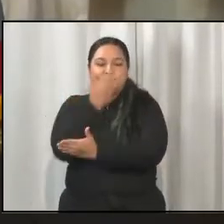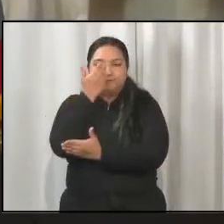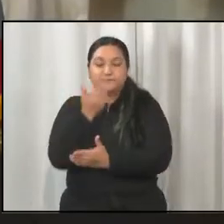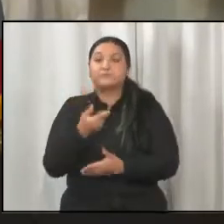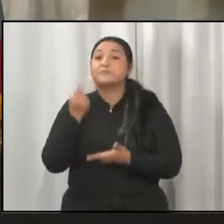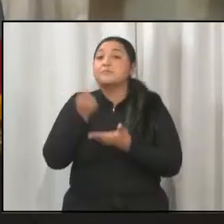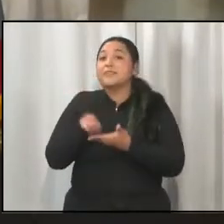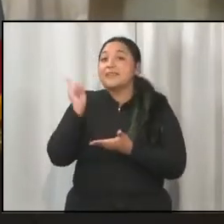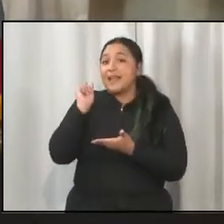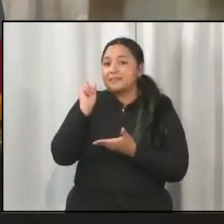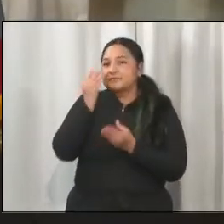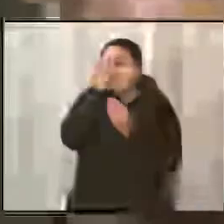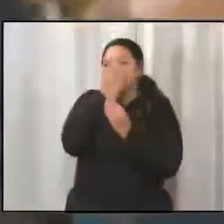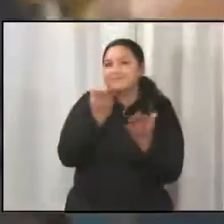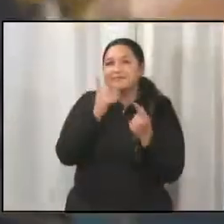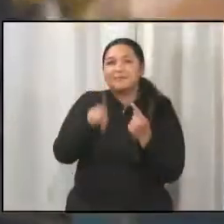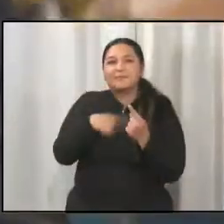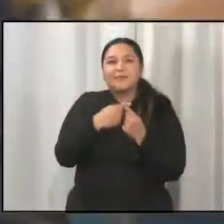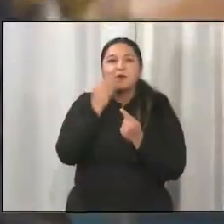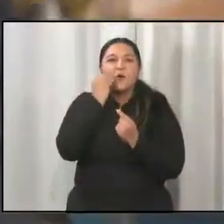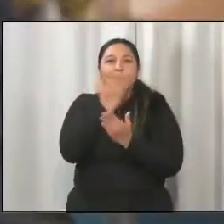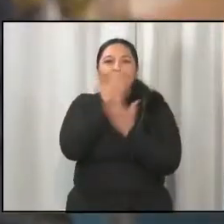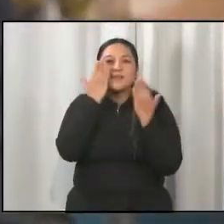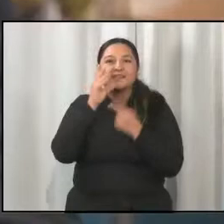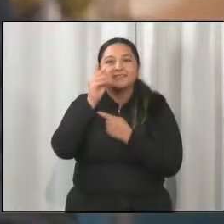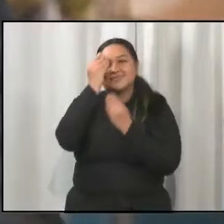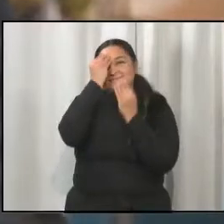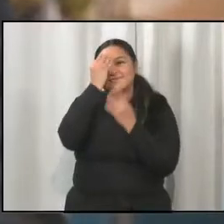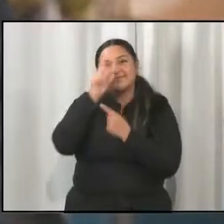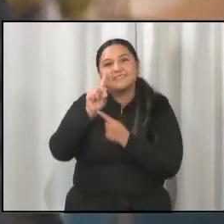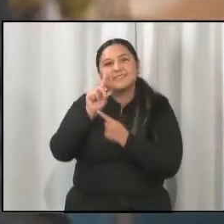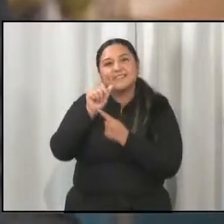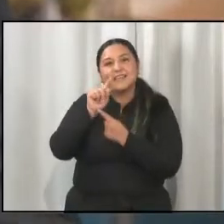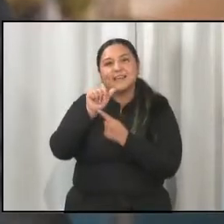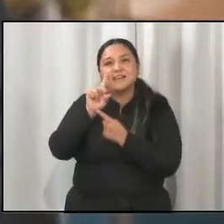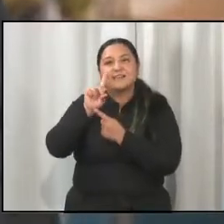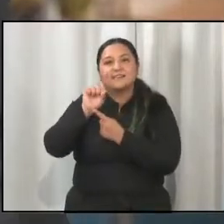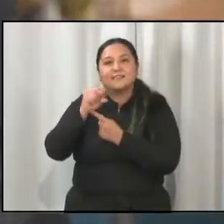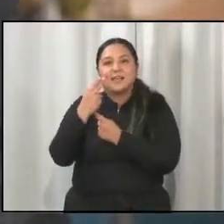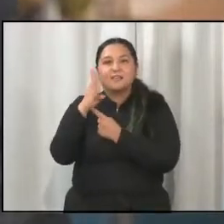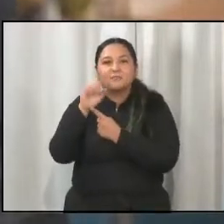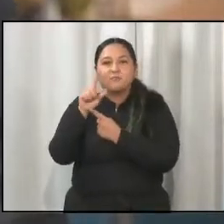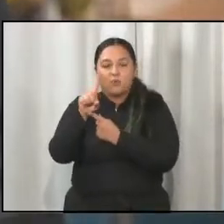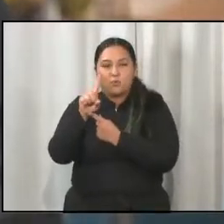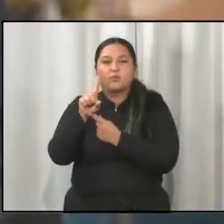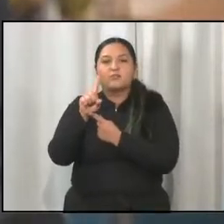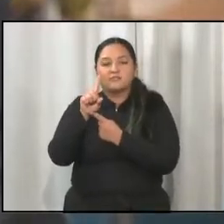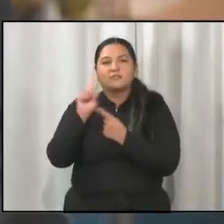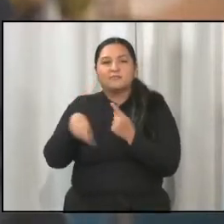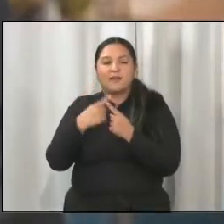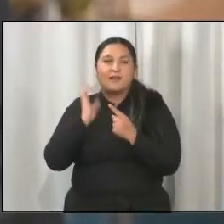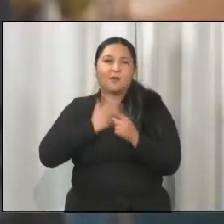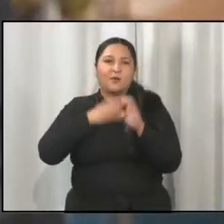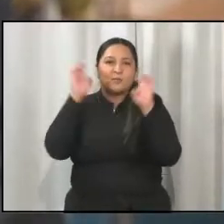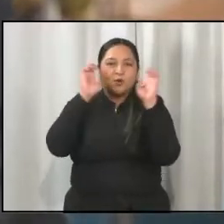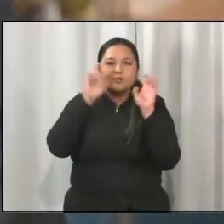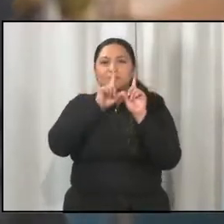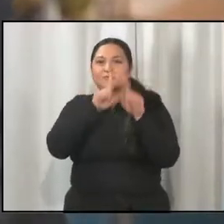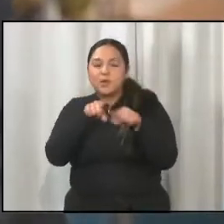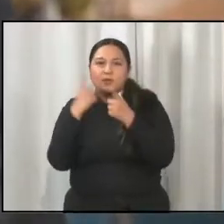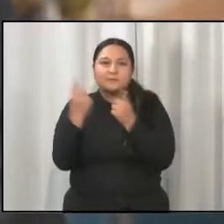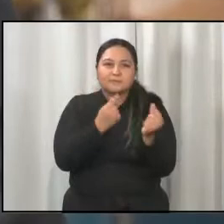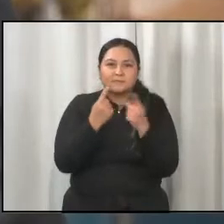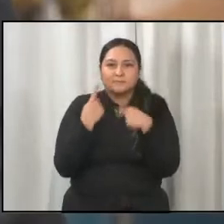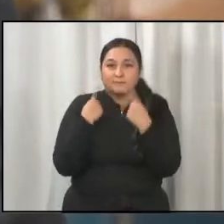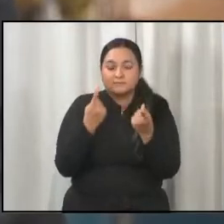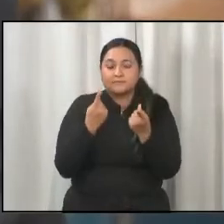Beach Homelessness Data Dashboard and highlighted some data important to our emergency response. As a reminder, the dashboard is live